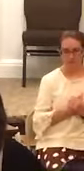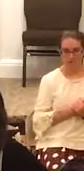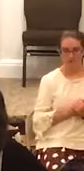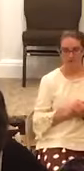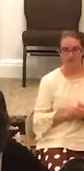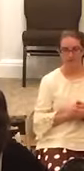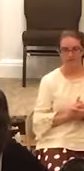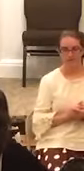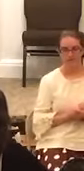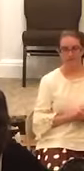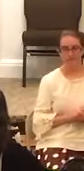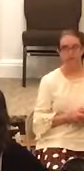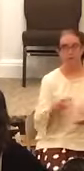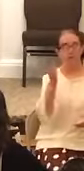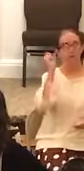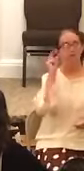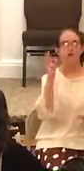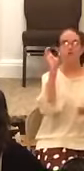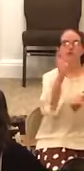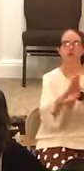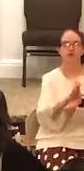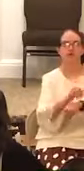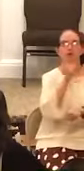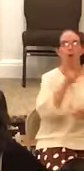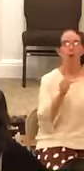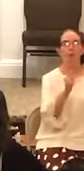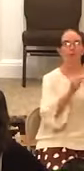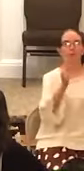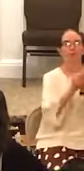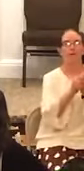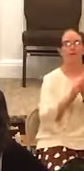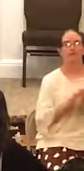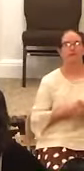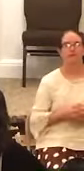Hello. Now, there was no church in the Old Testament.